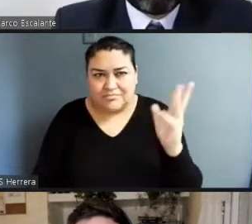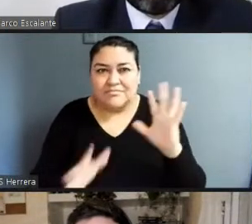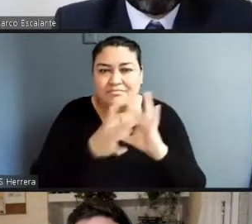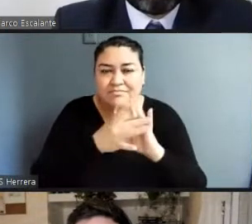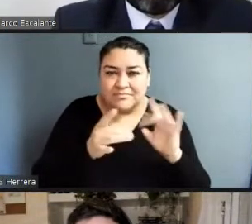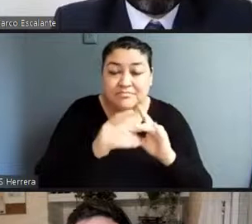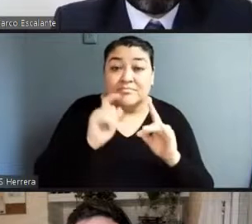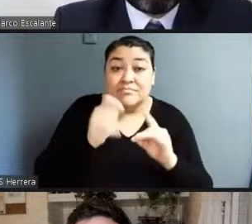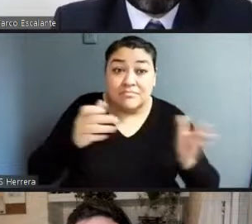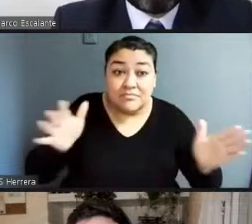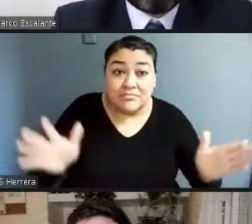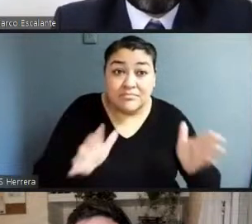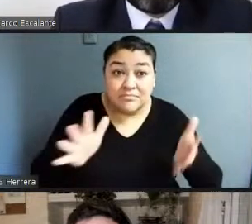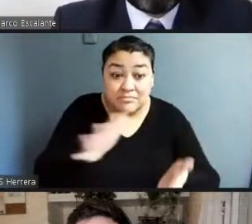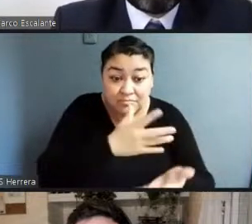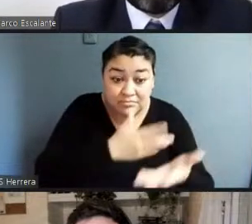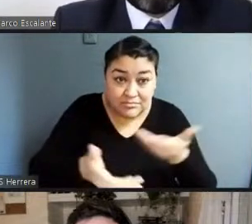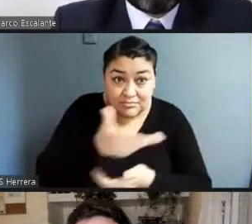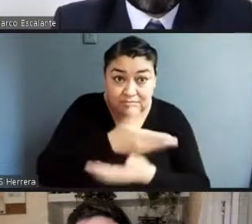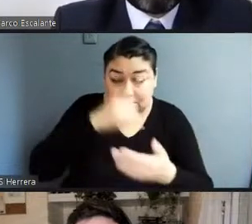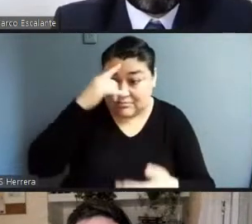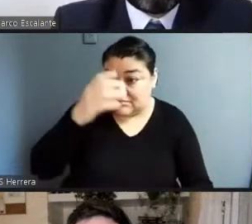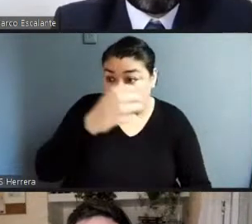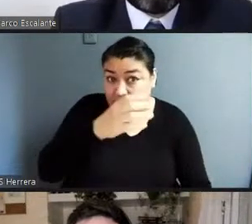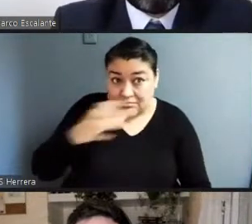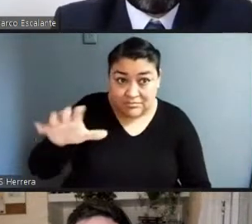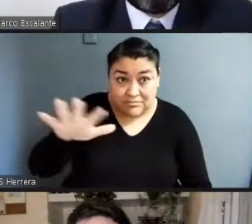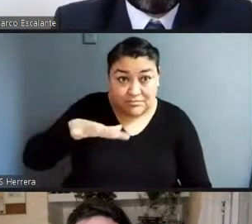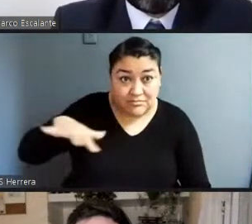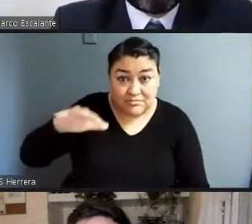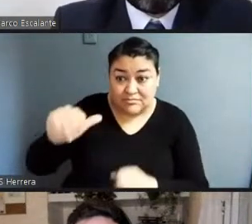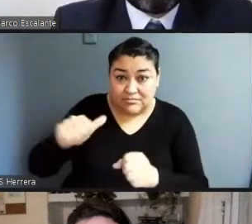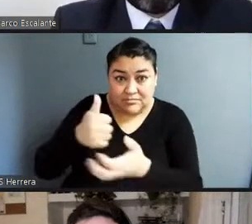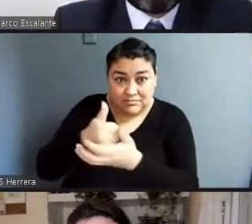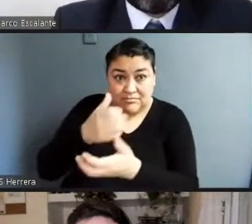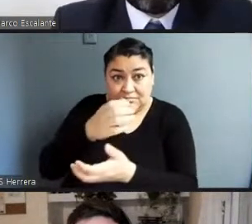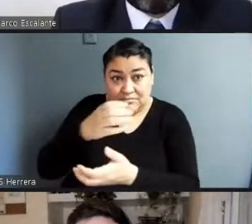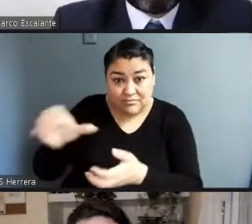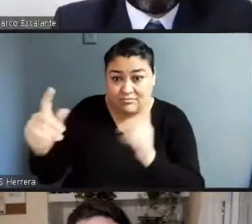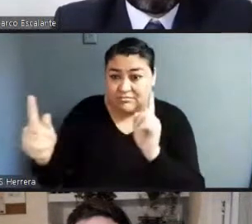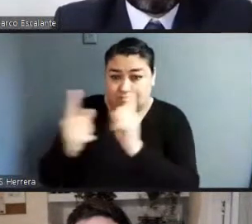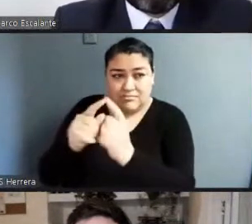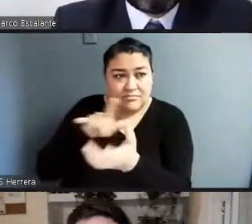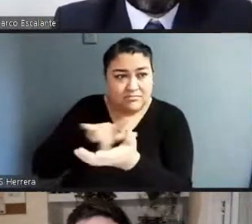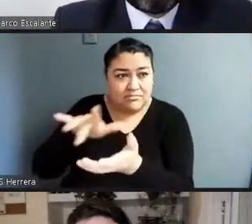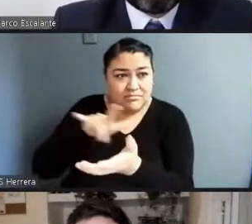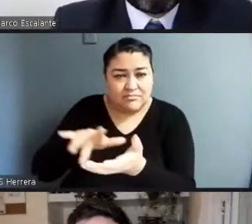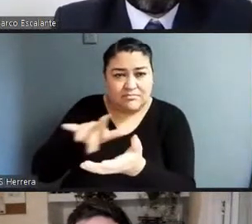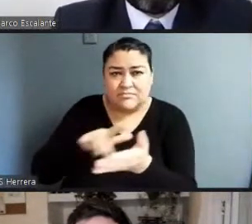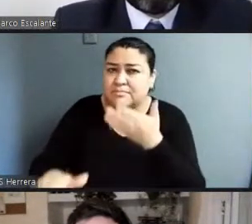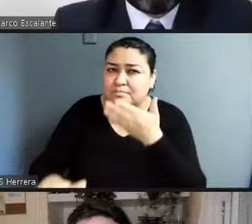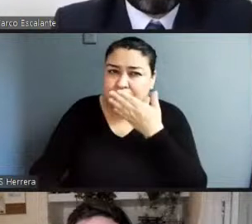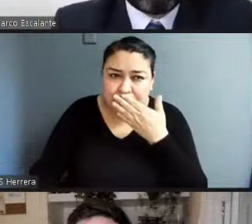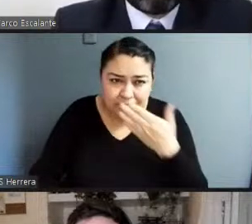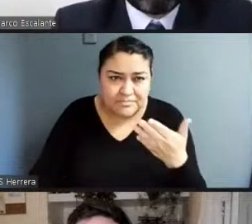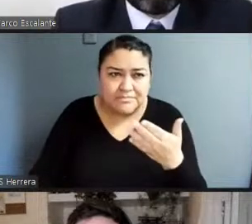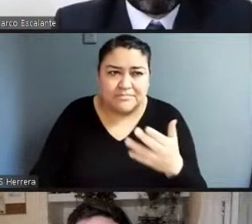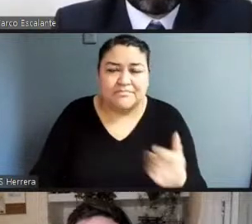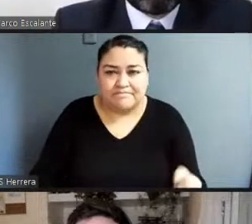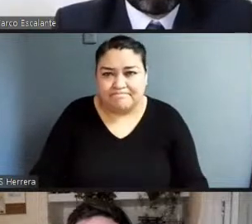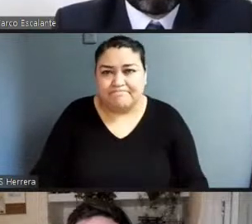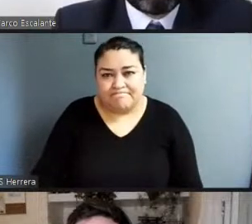Escalante just said about promoting community work, in my view, is something that should need to be